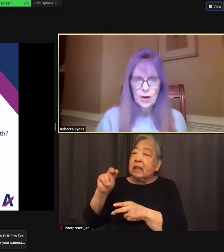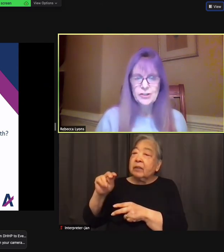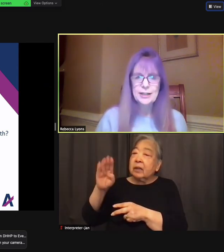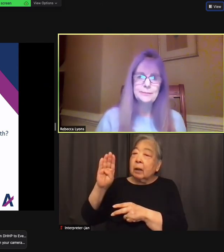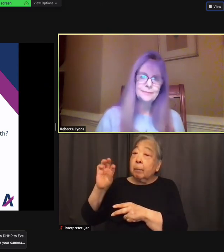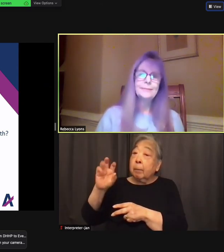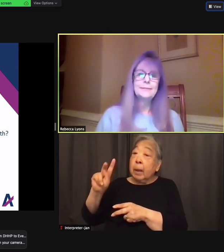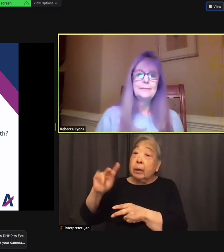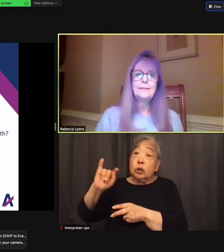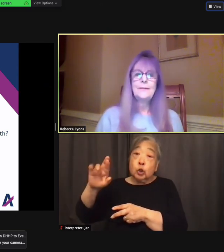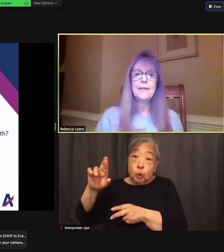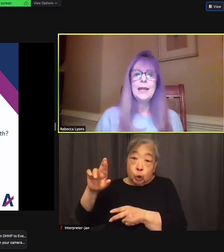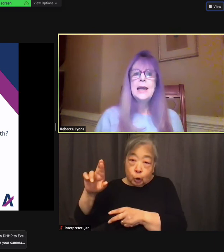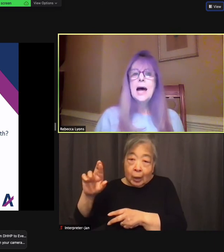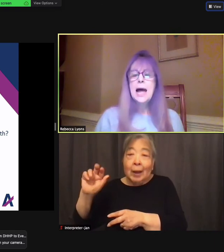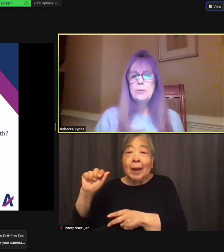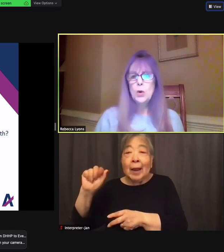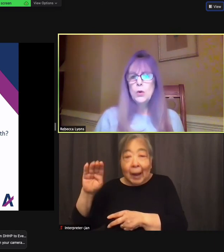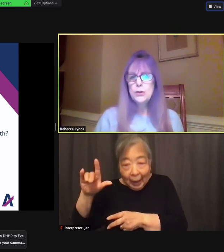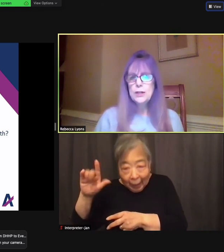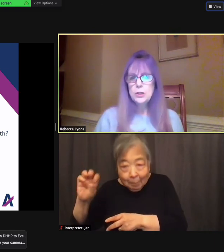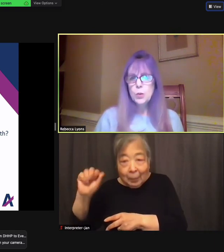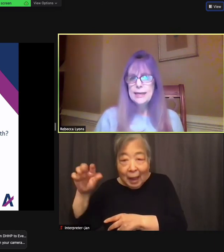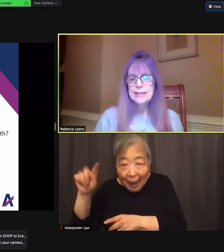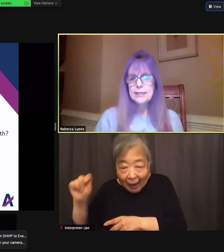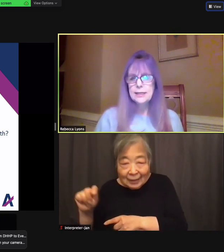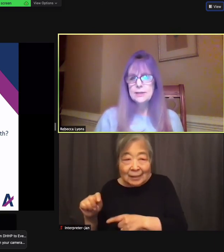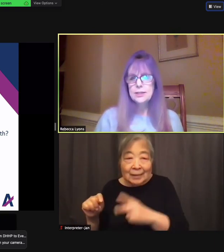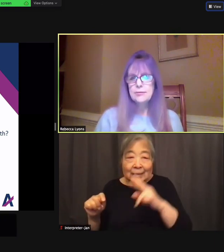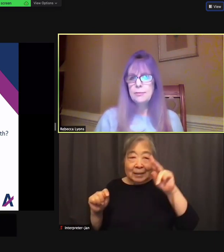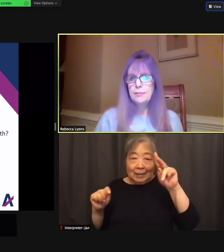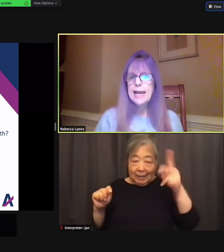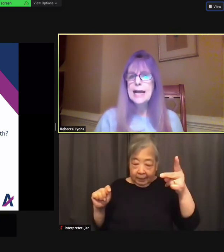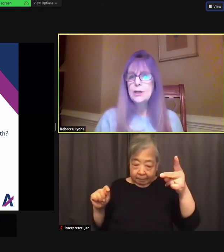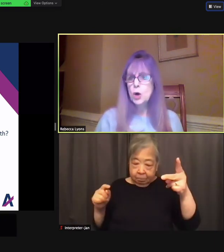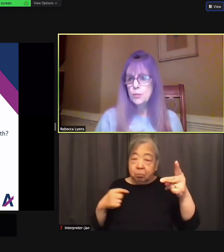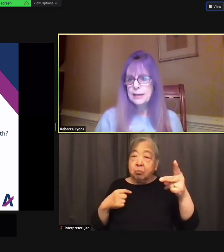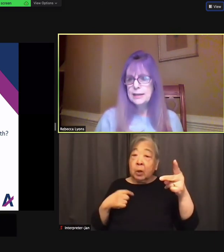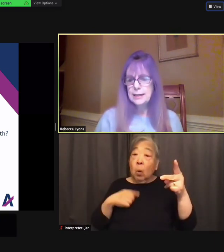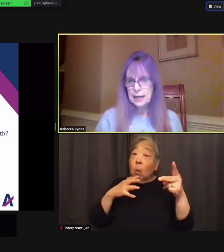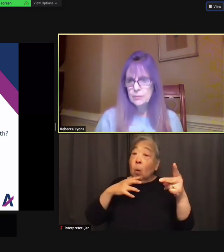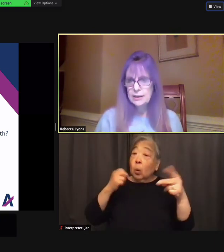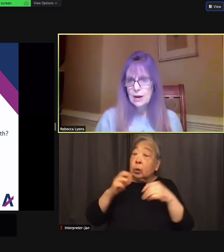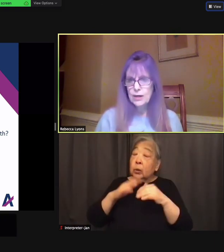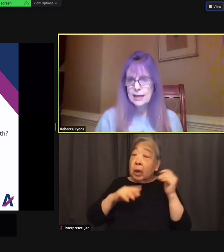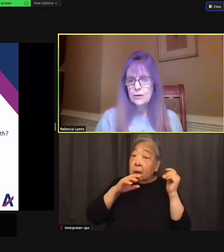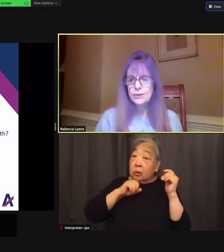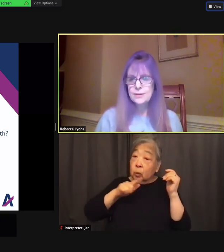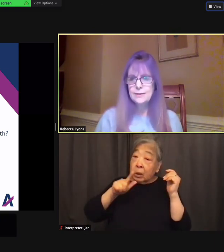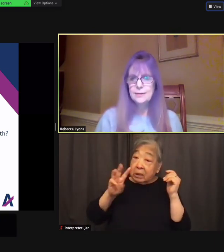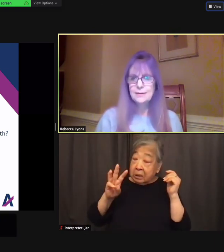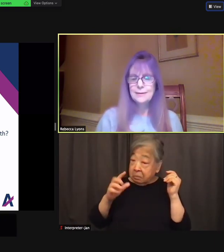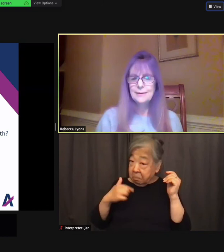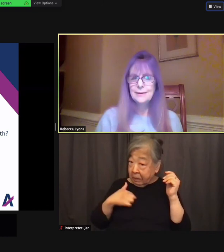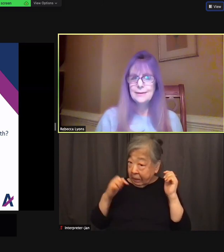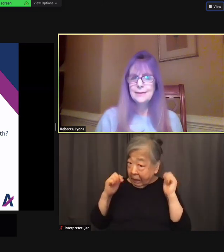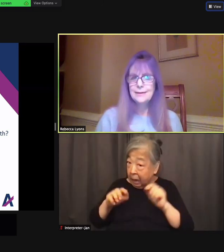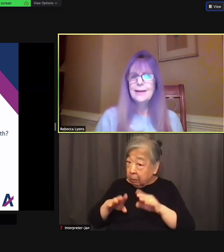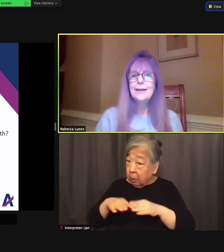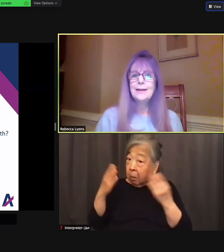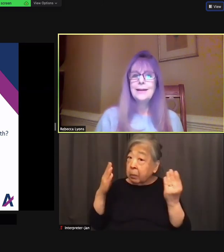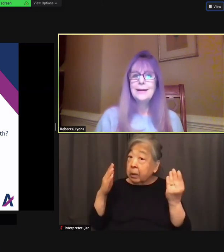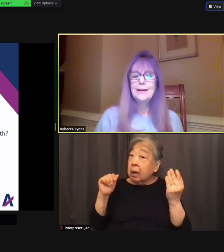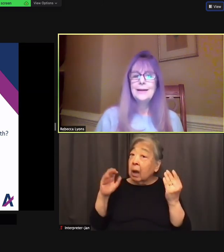second question. I'm older than 26. May I open an ABLEnow account?